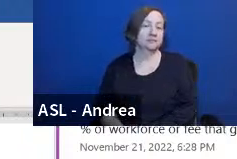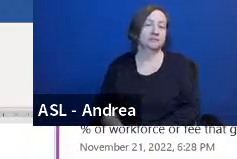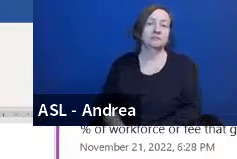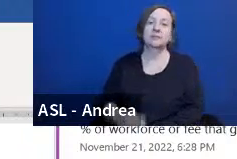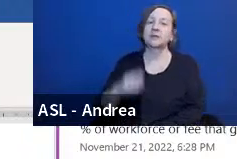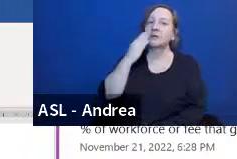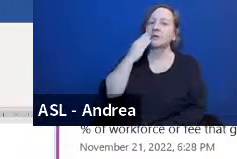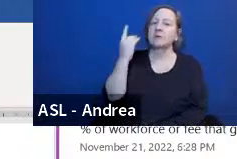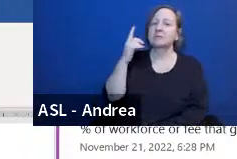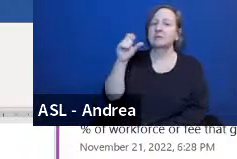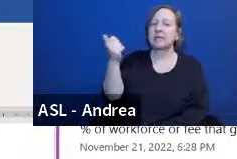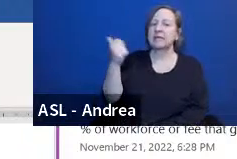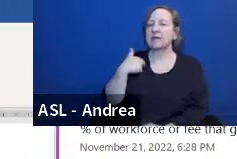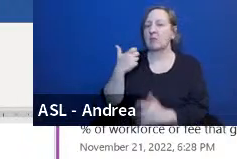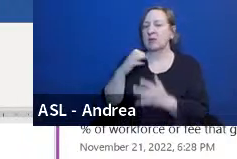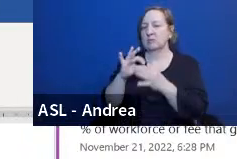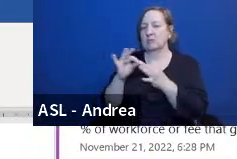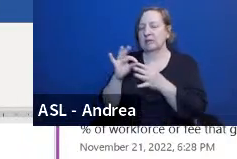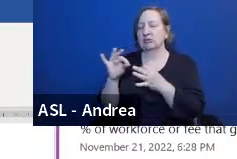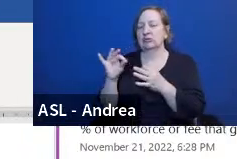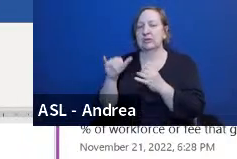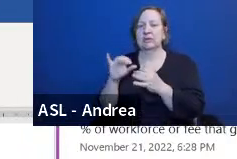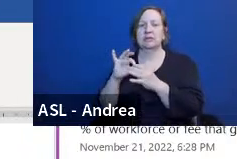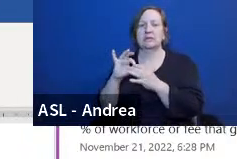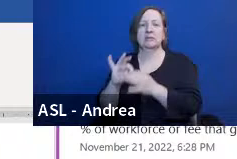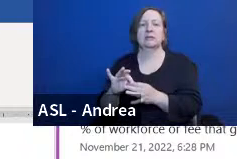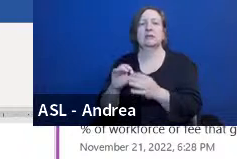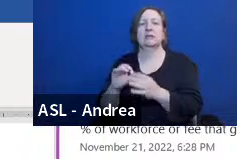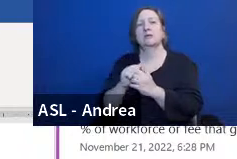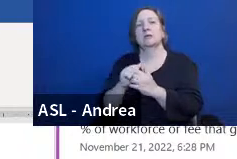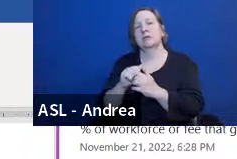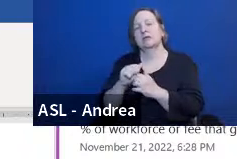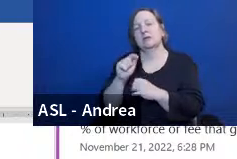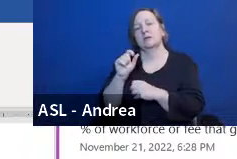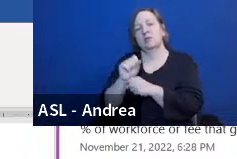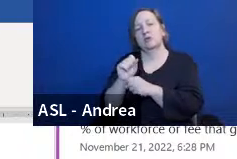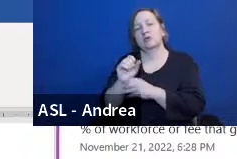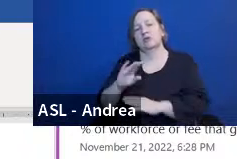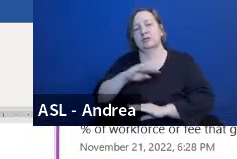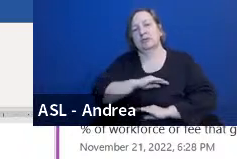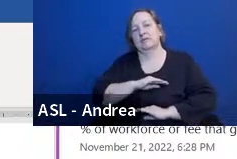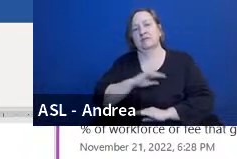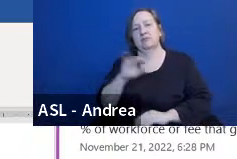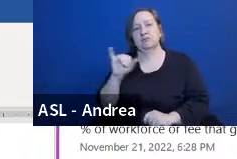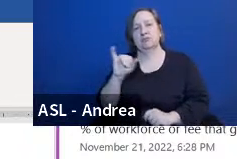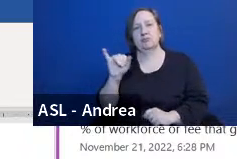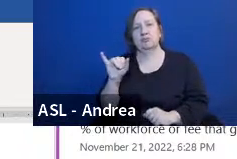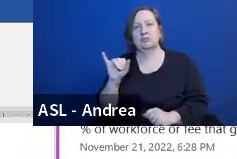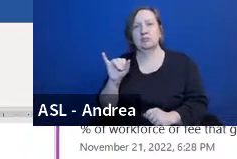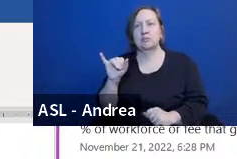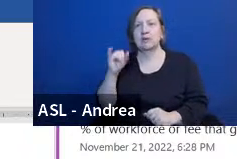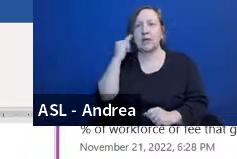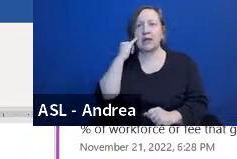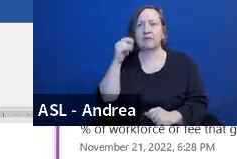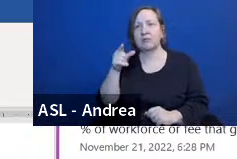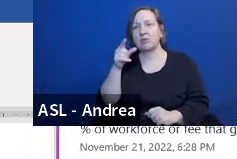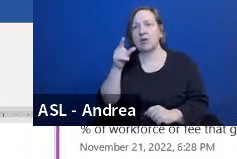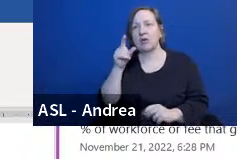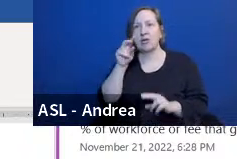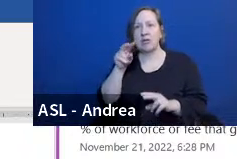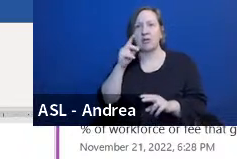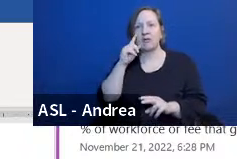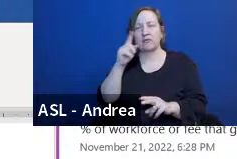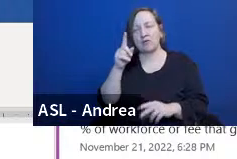Something else I wanted to mention, and this actually goes to worker satisfaction as well, but I think when you're looking at workforce